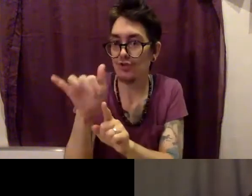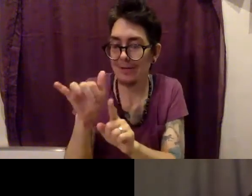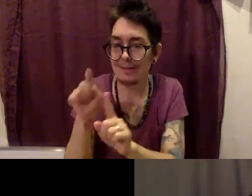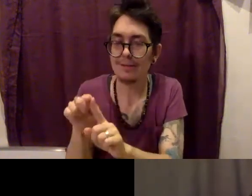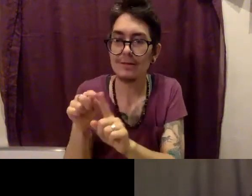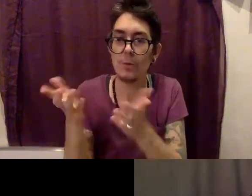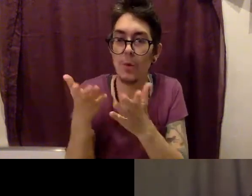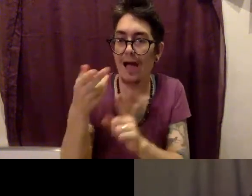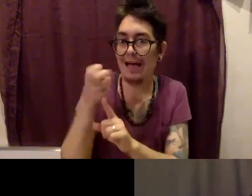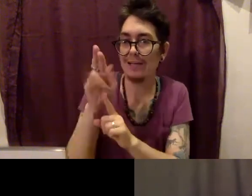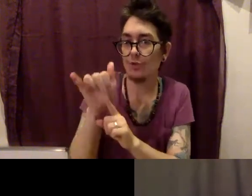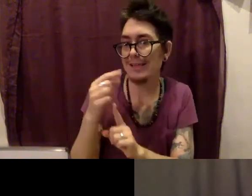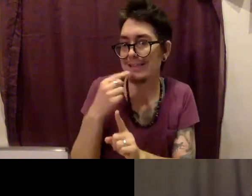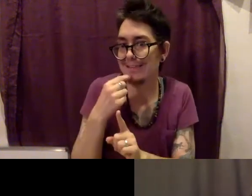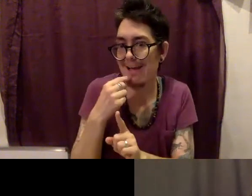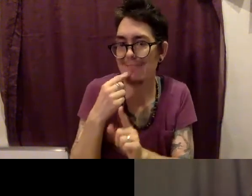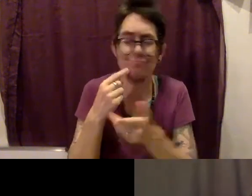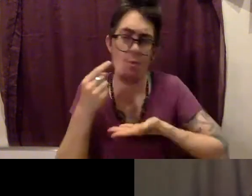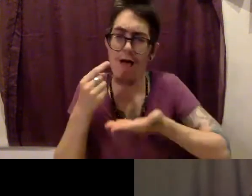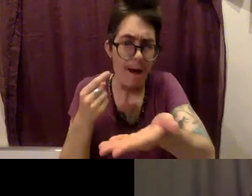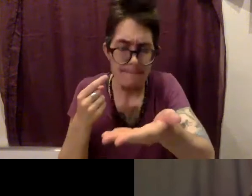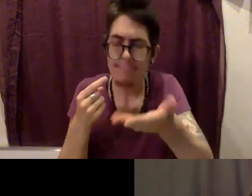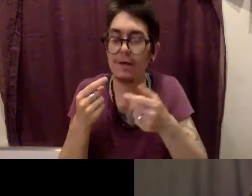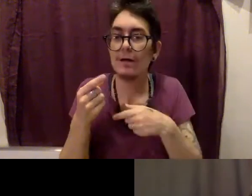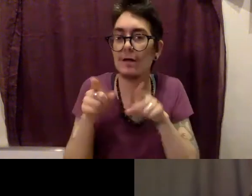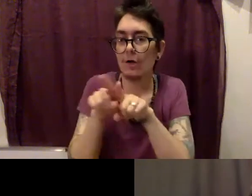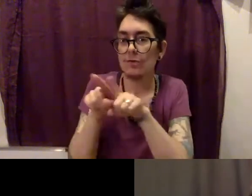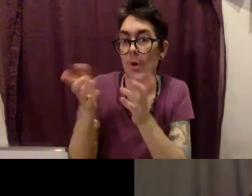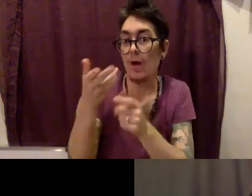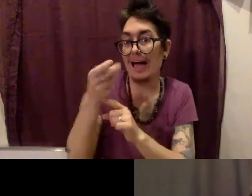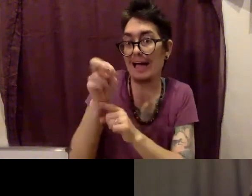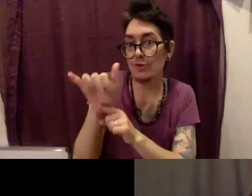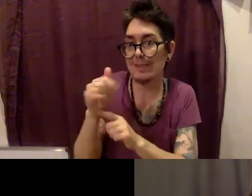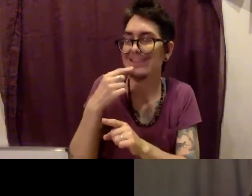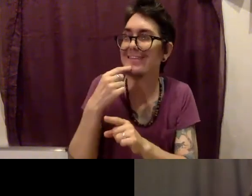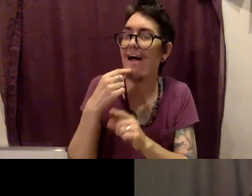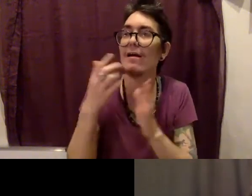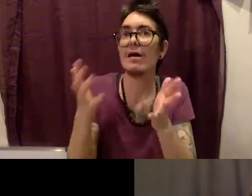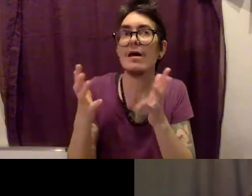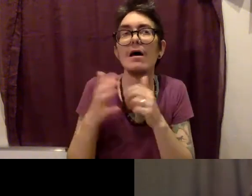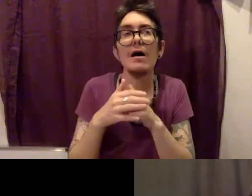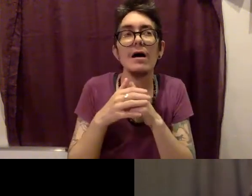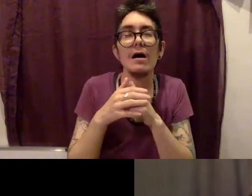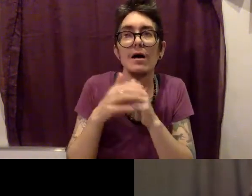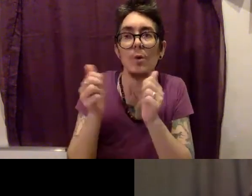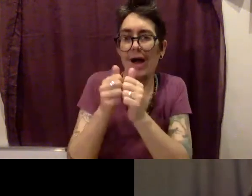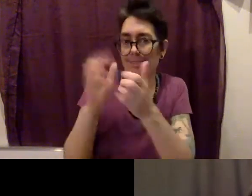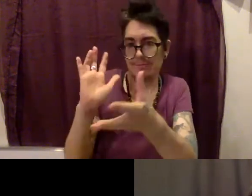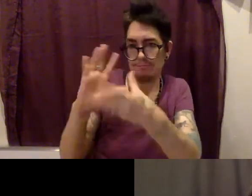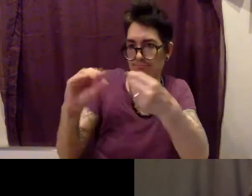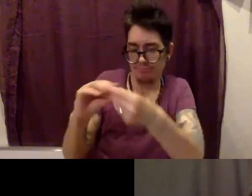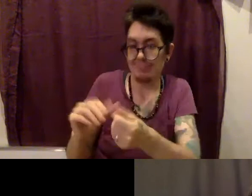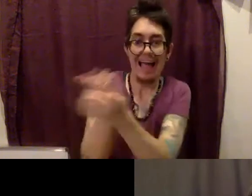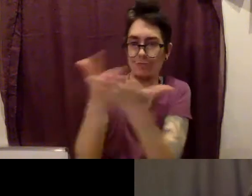really want to support you. And Henry's comments, I really welcome